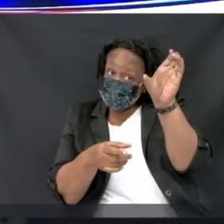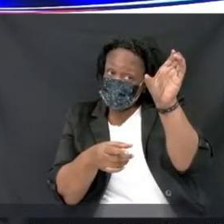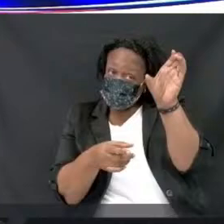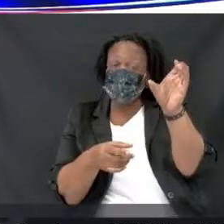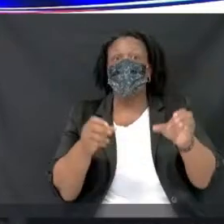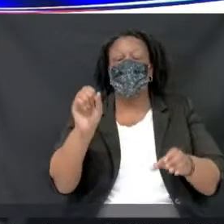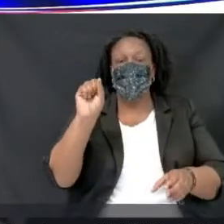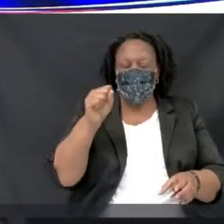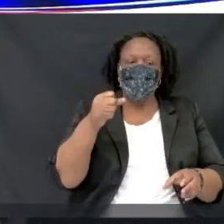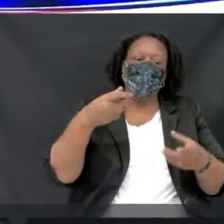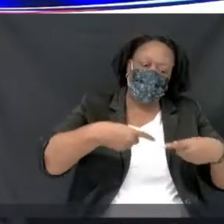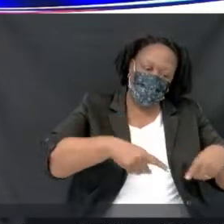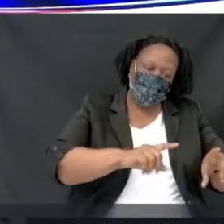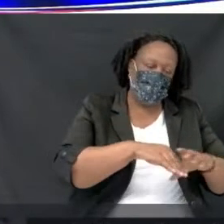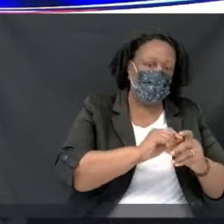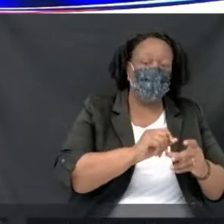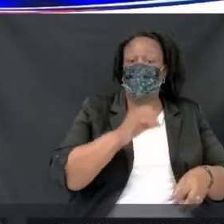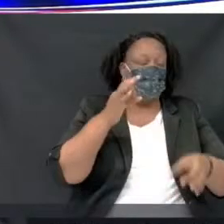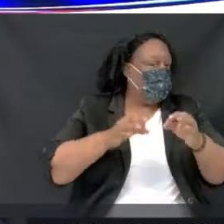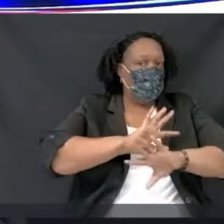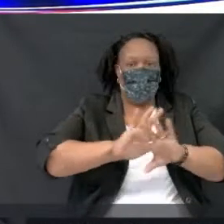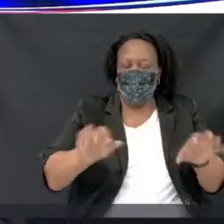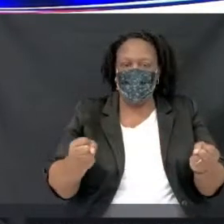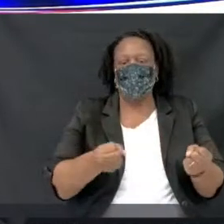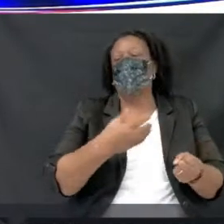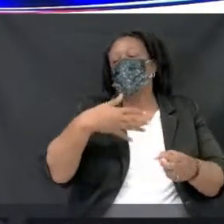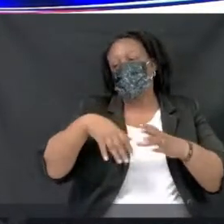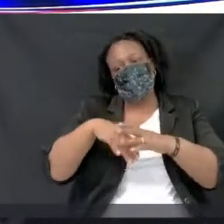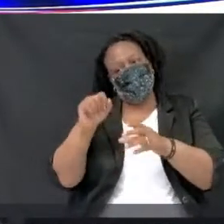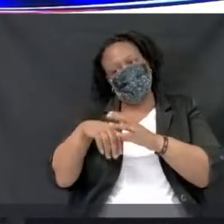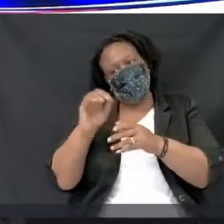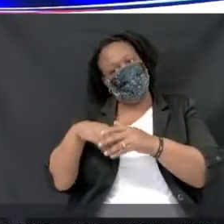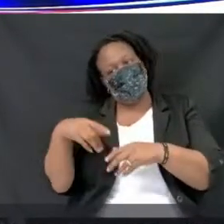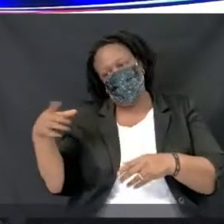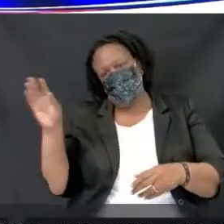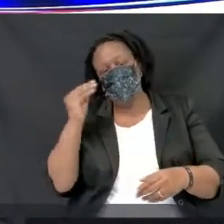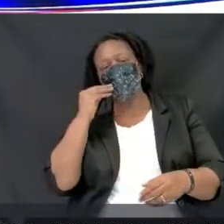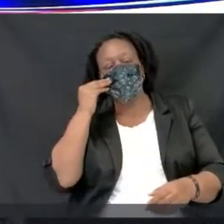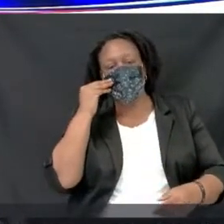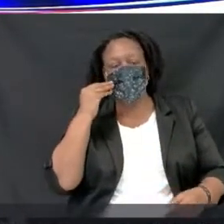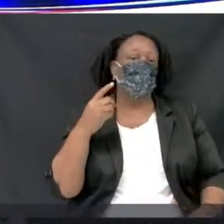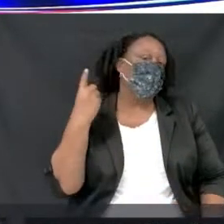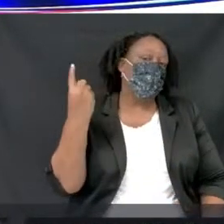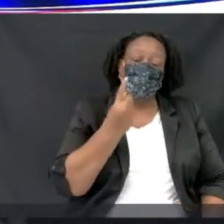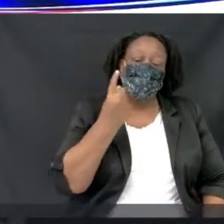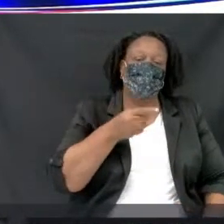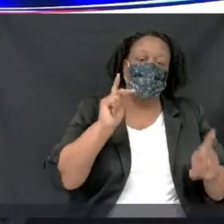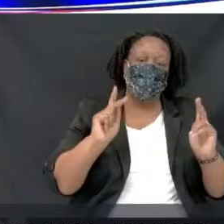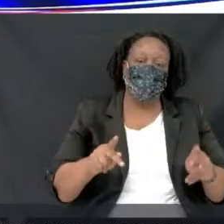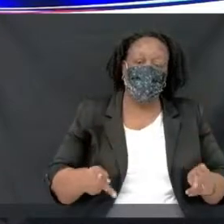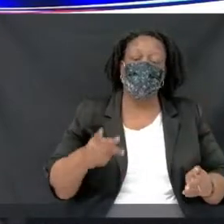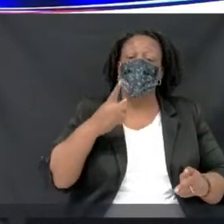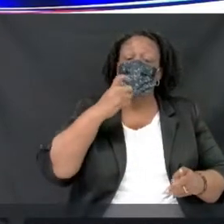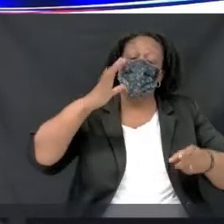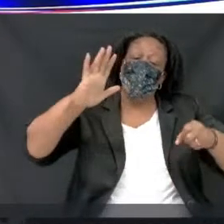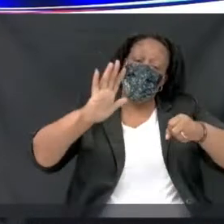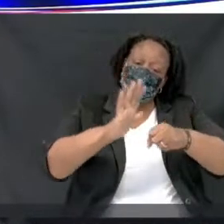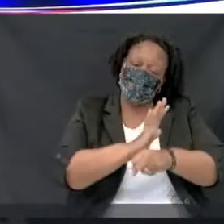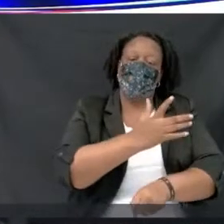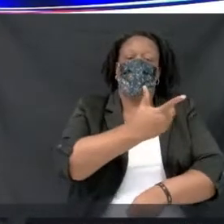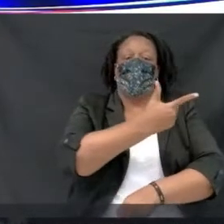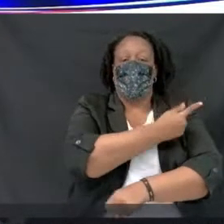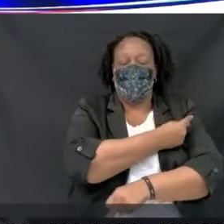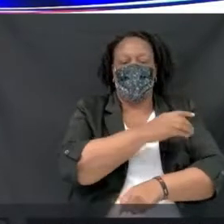the safety of their event and only allow qualified persons to enter. The police and compliance